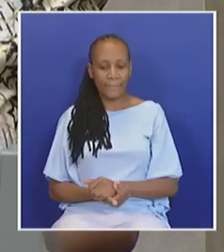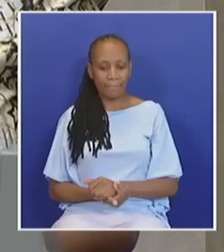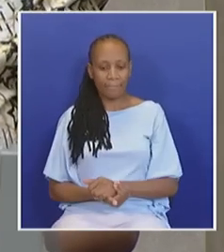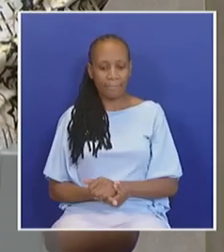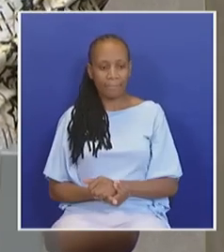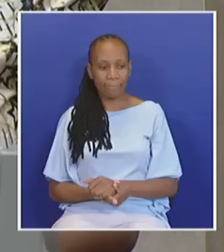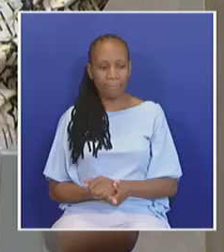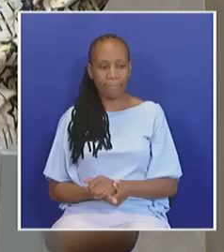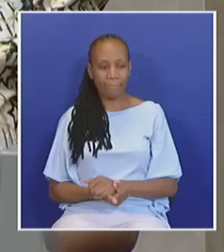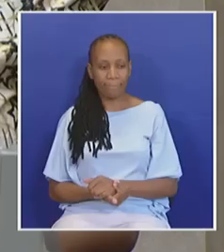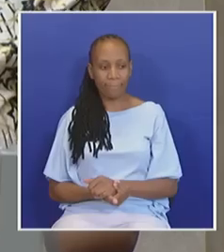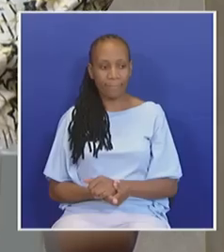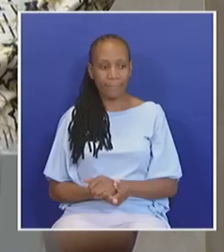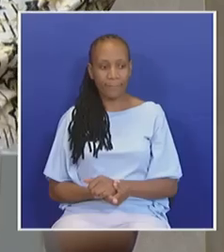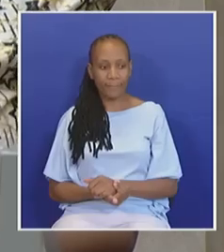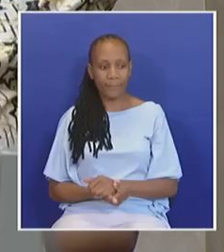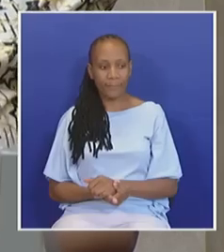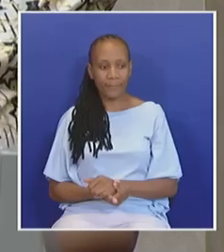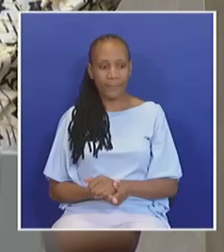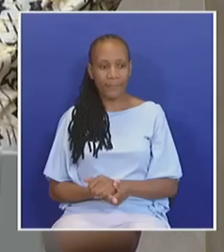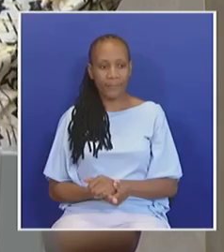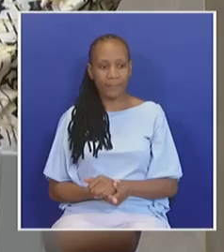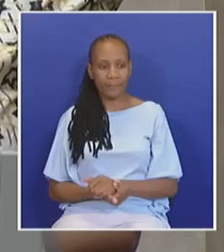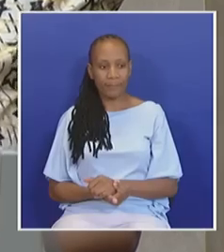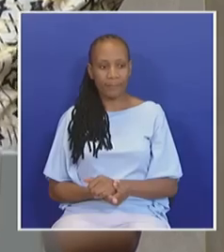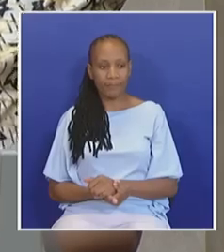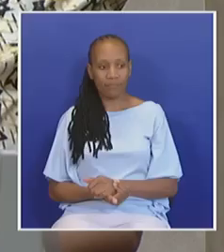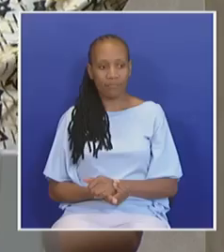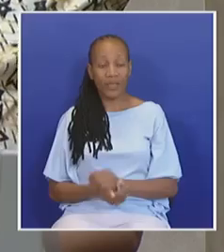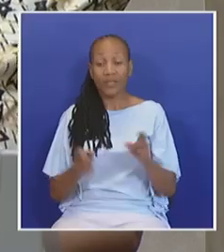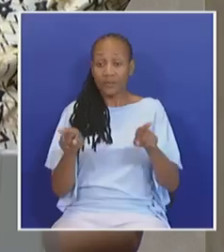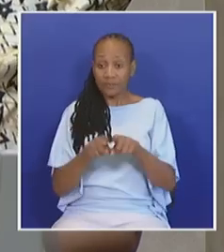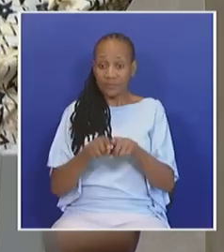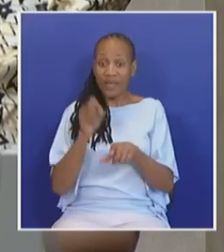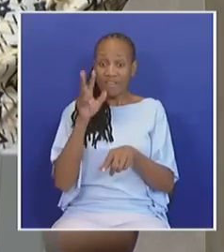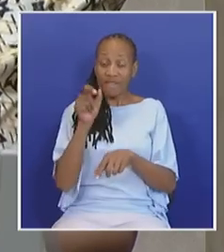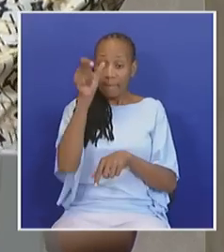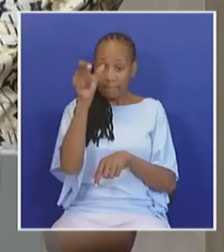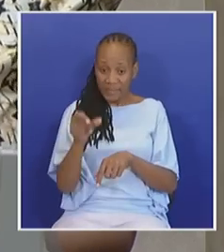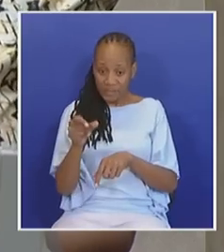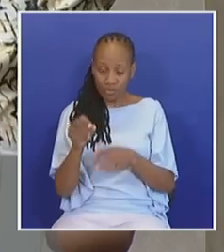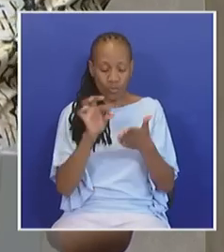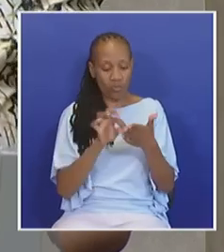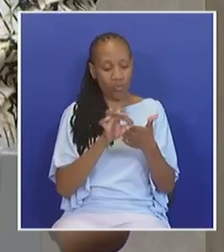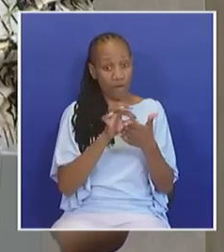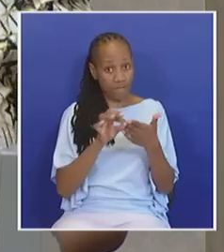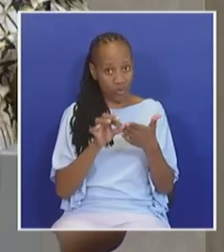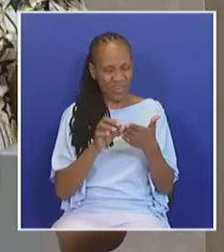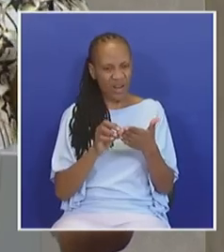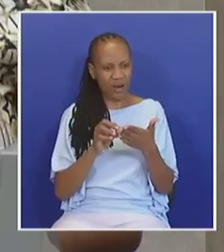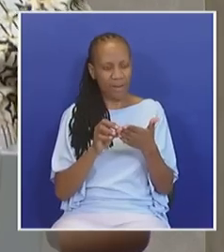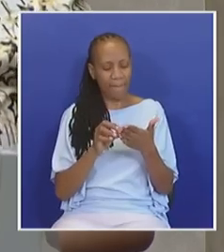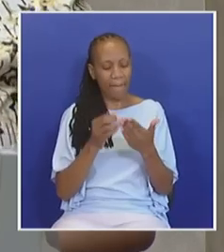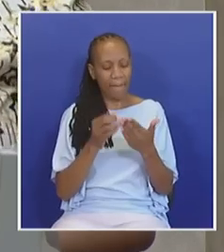prescribe the number of times a voter may return a ballot whilst being conscious to